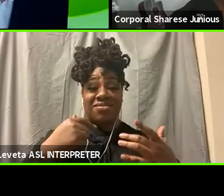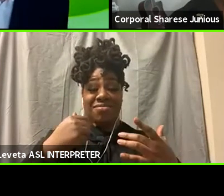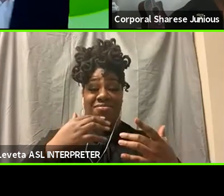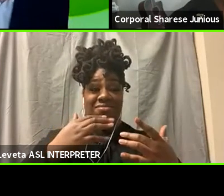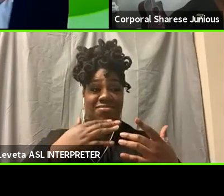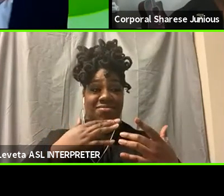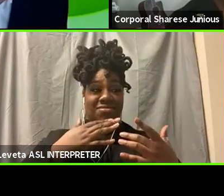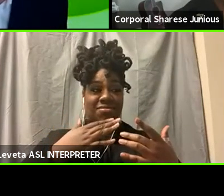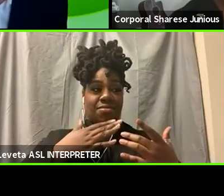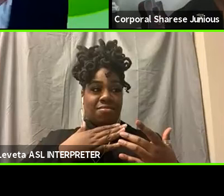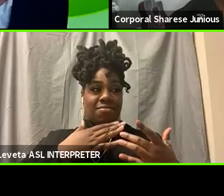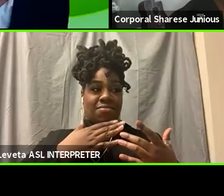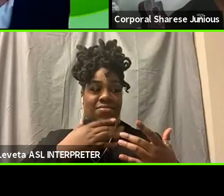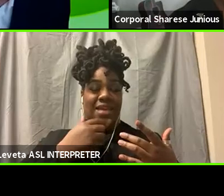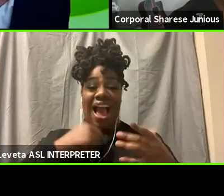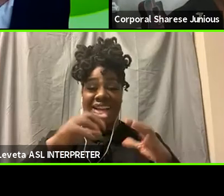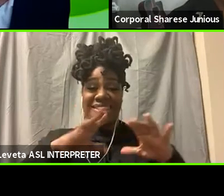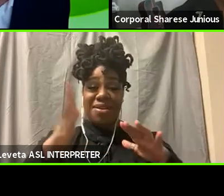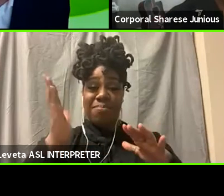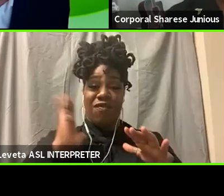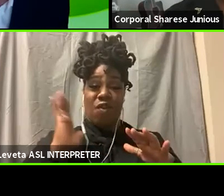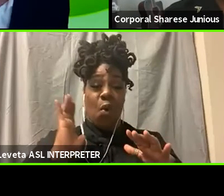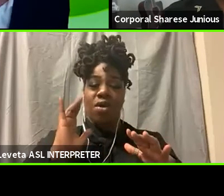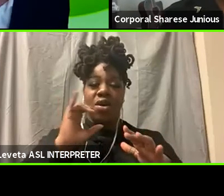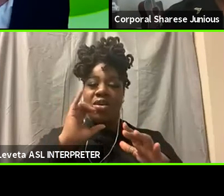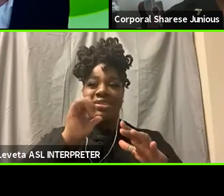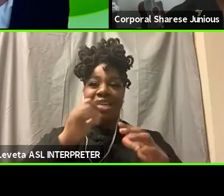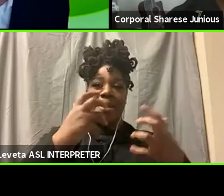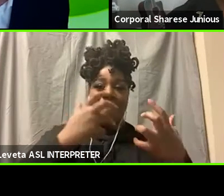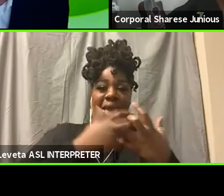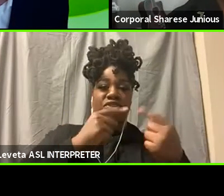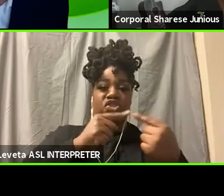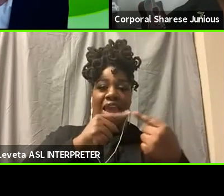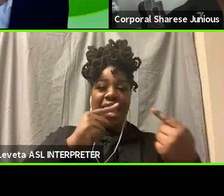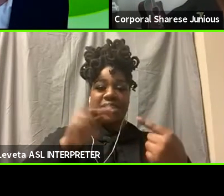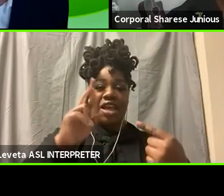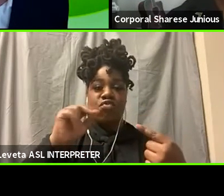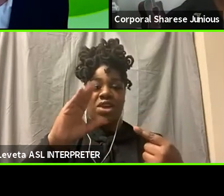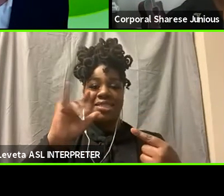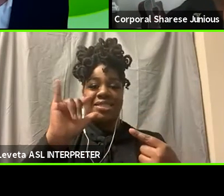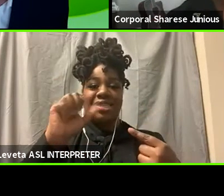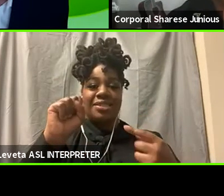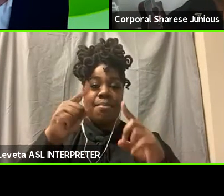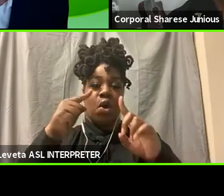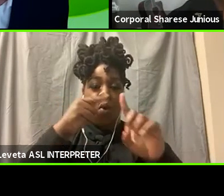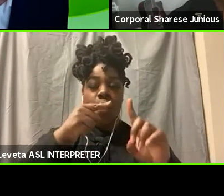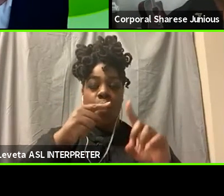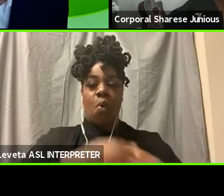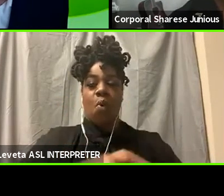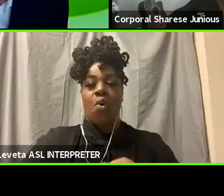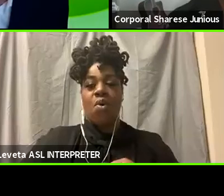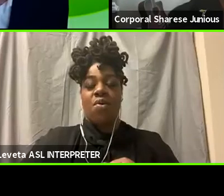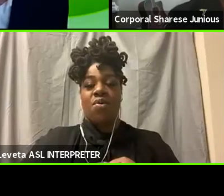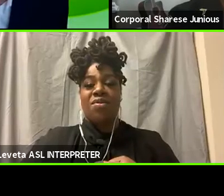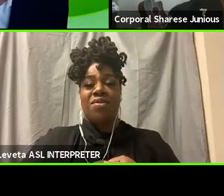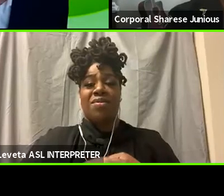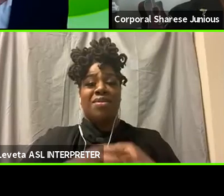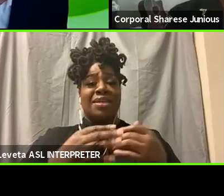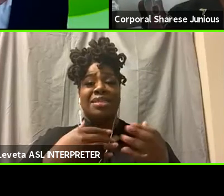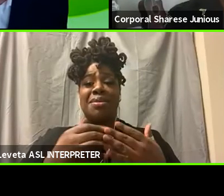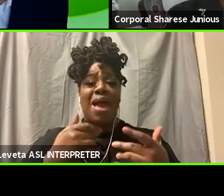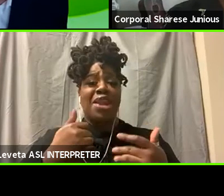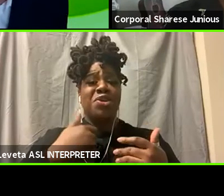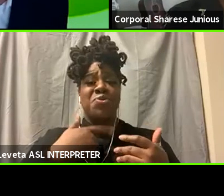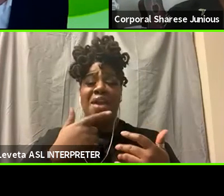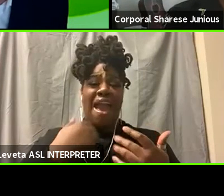didn't realize it. So whatever system you're designing, you could have sort of the most up-to-date evidence-based practices,